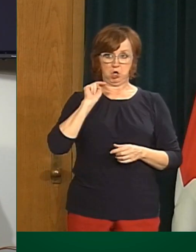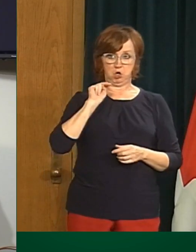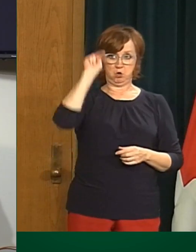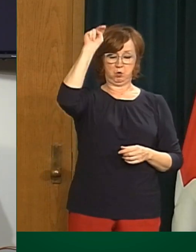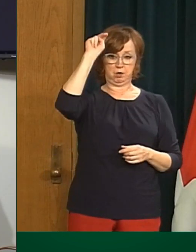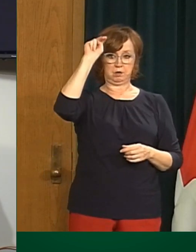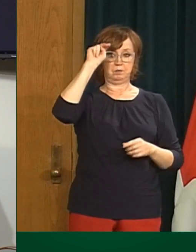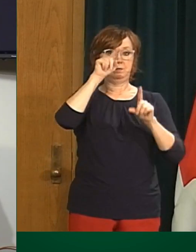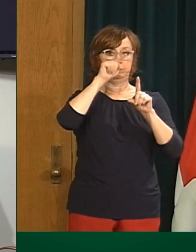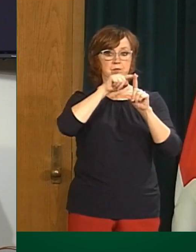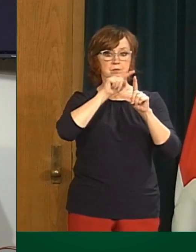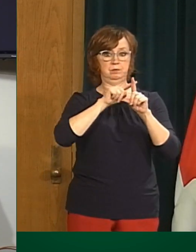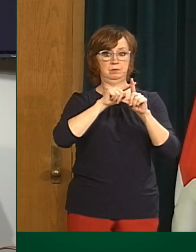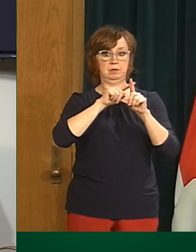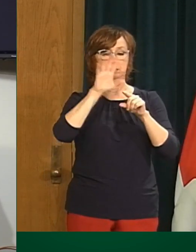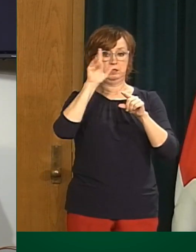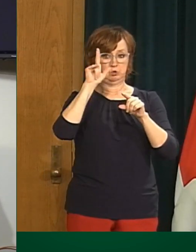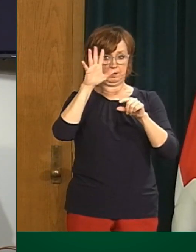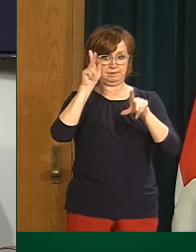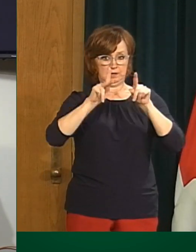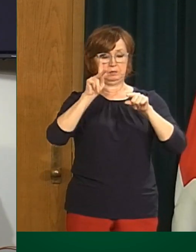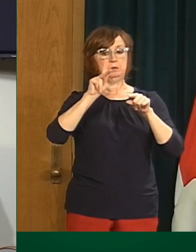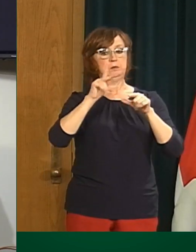north are located in La Loche?